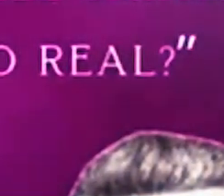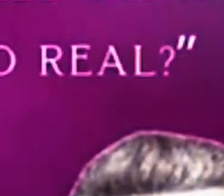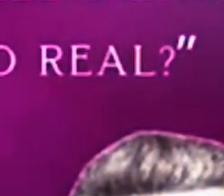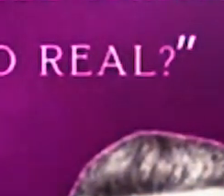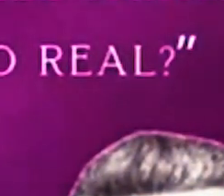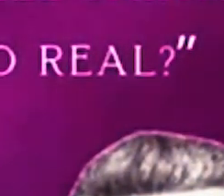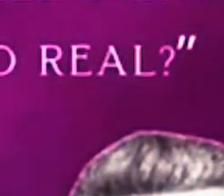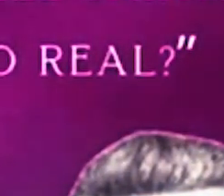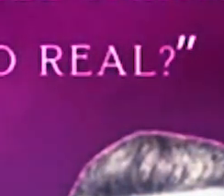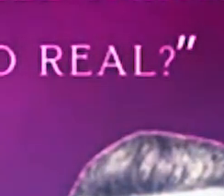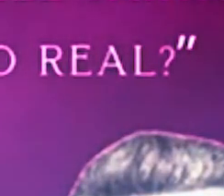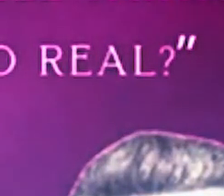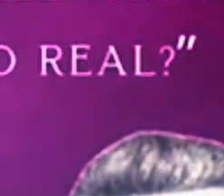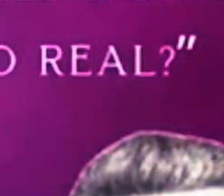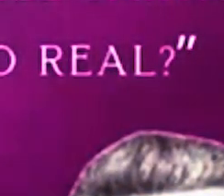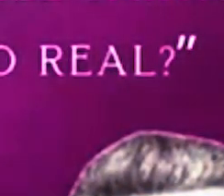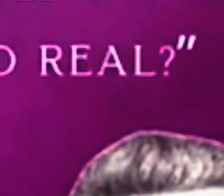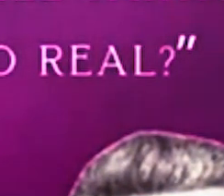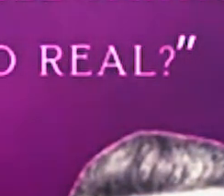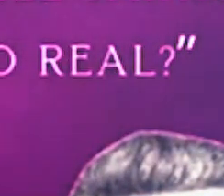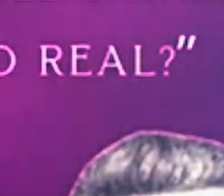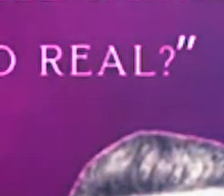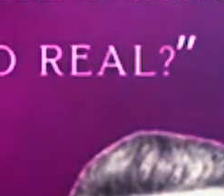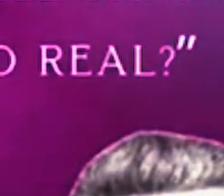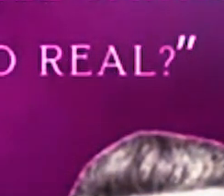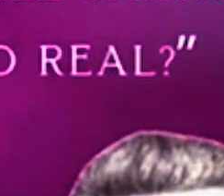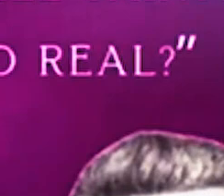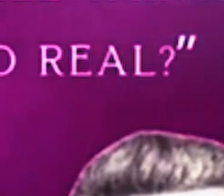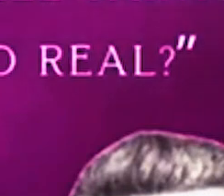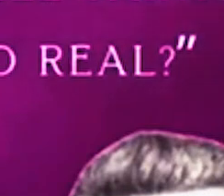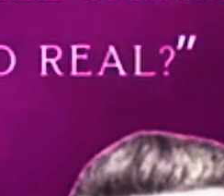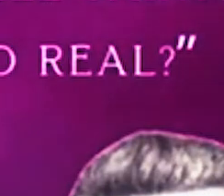are. Yes, fine. Now I can see that